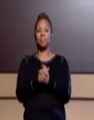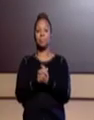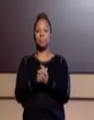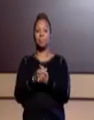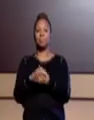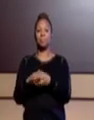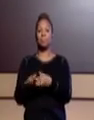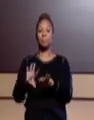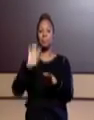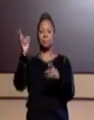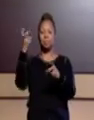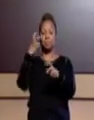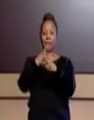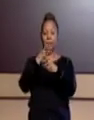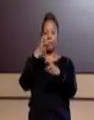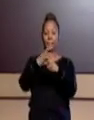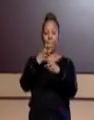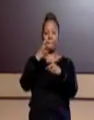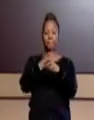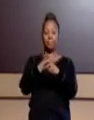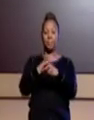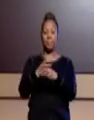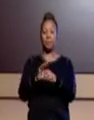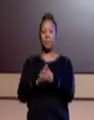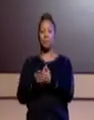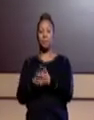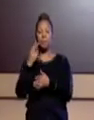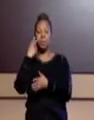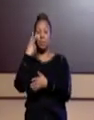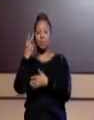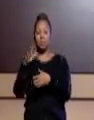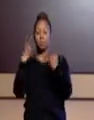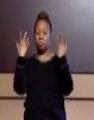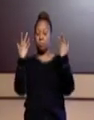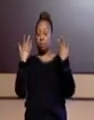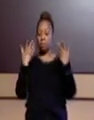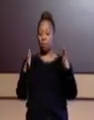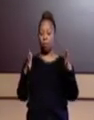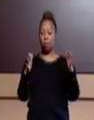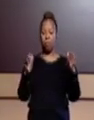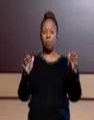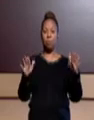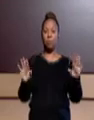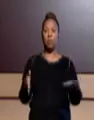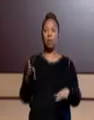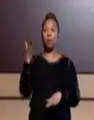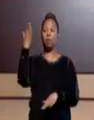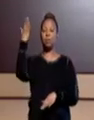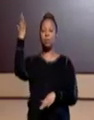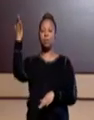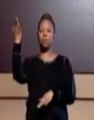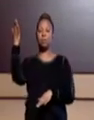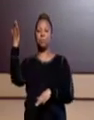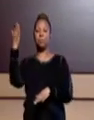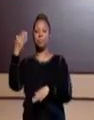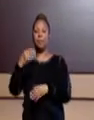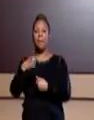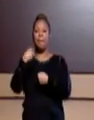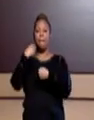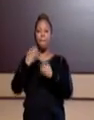when our backs were against the wall and it looked as if it was over. You